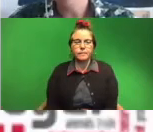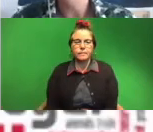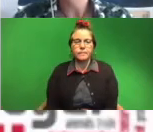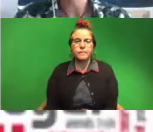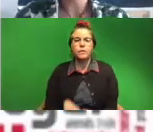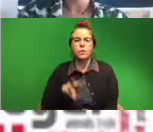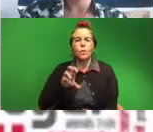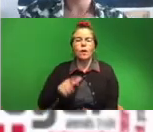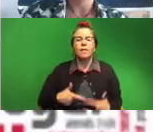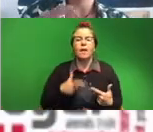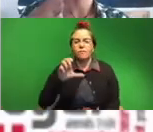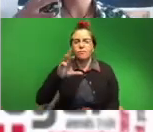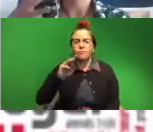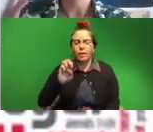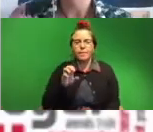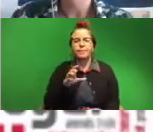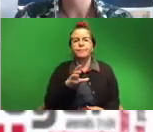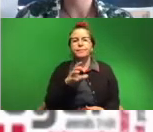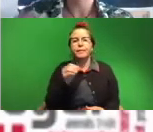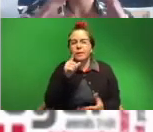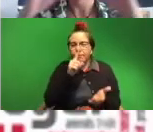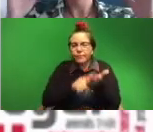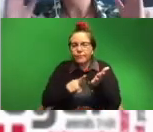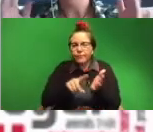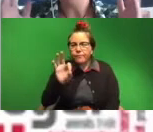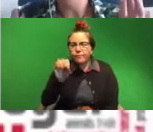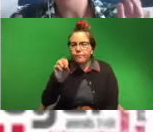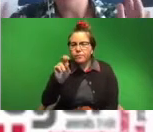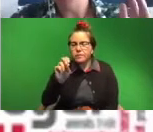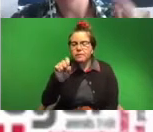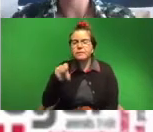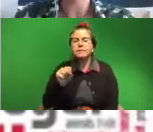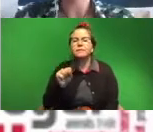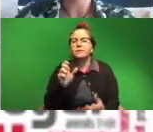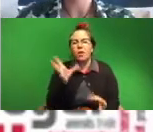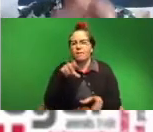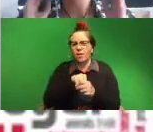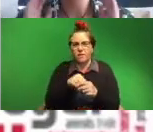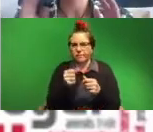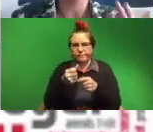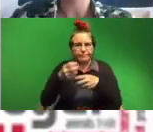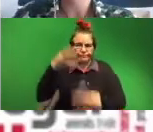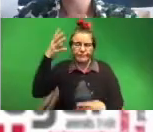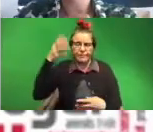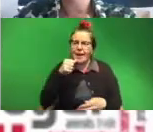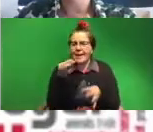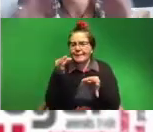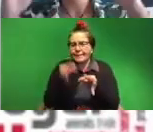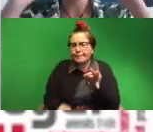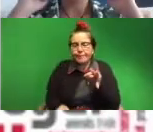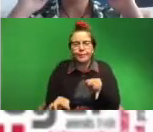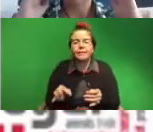wildlife crime and wildlife forensics, there's a lot that goes into it. It's not as simple as just